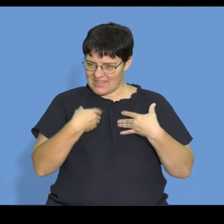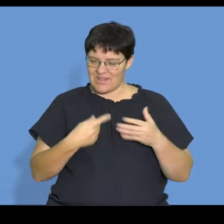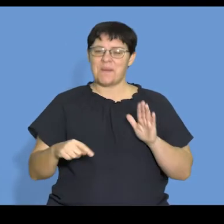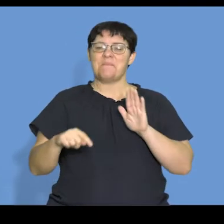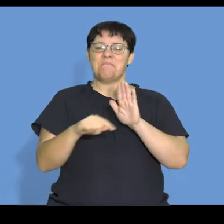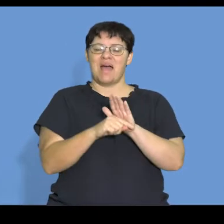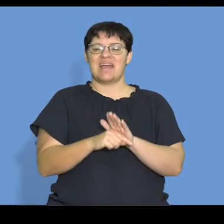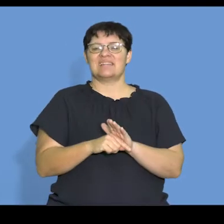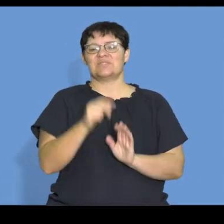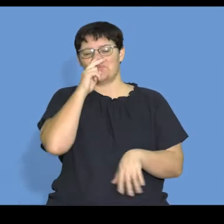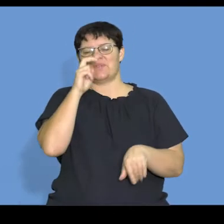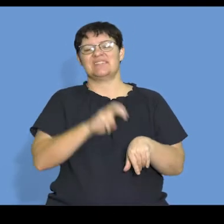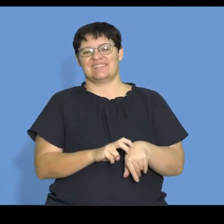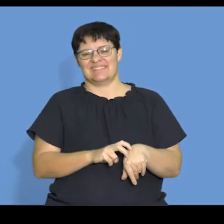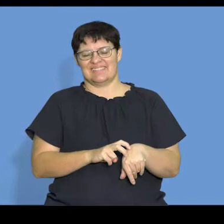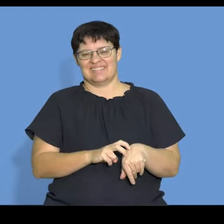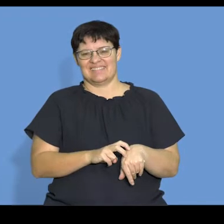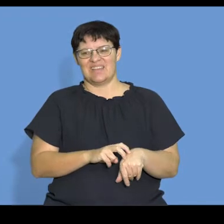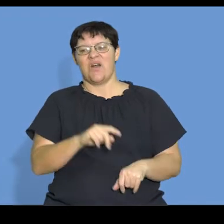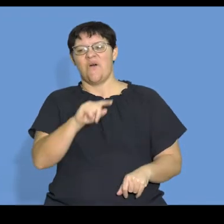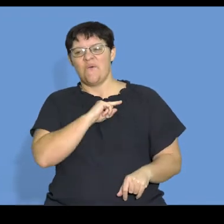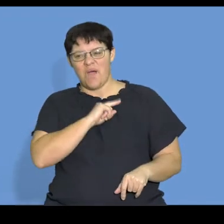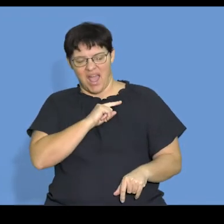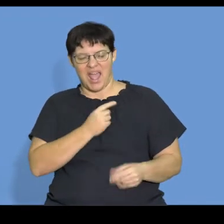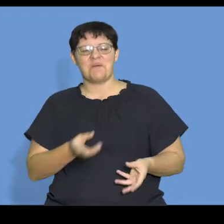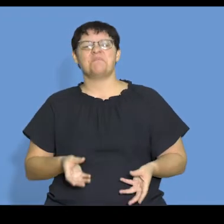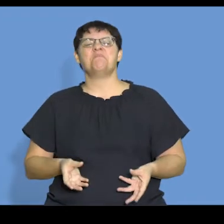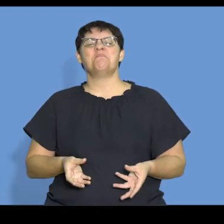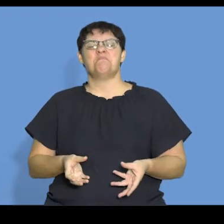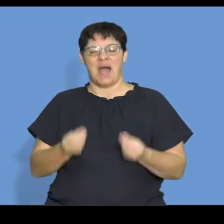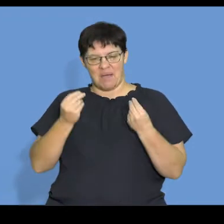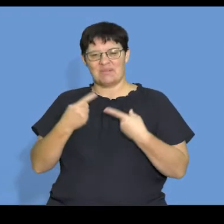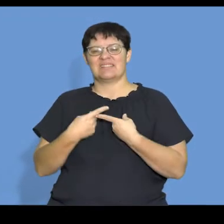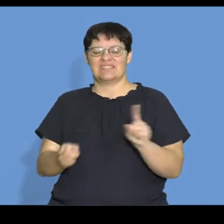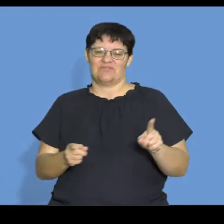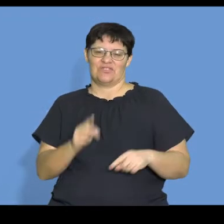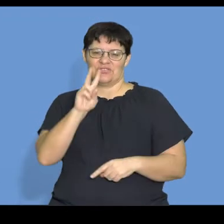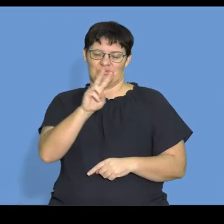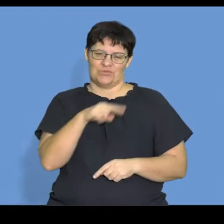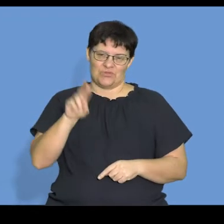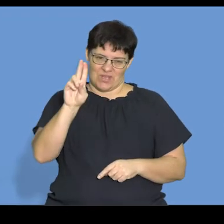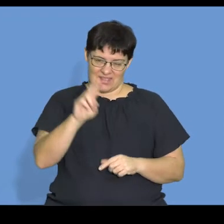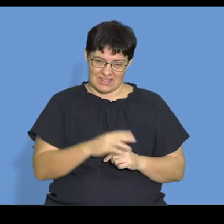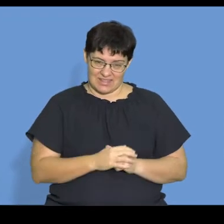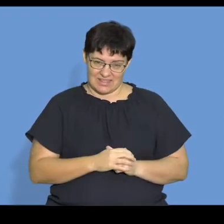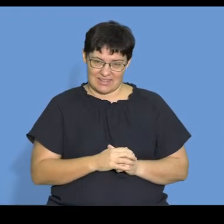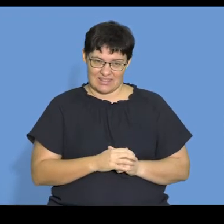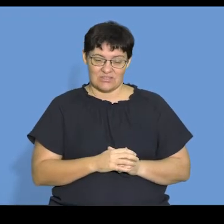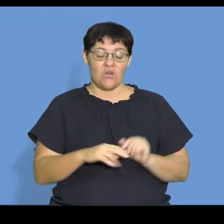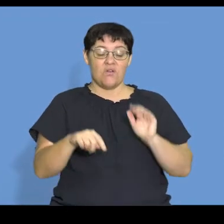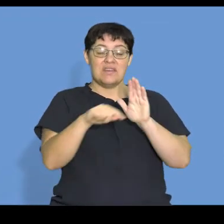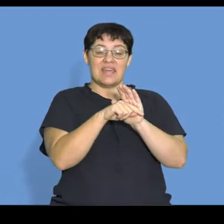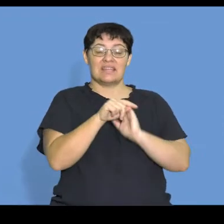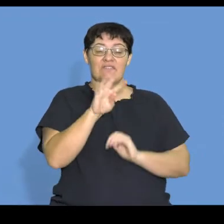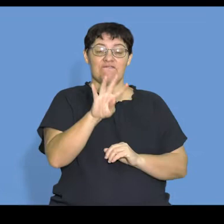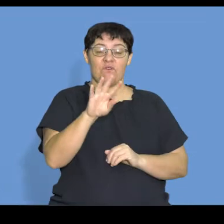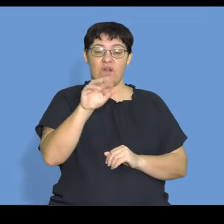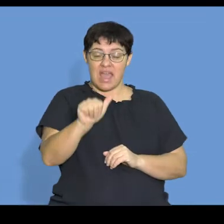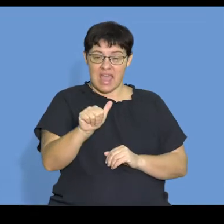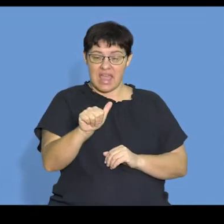we need in order for it to qualify as a difference of 2 squares. So -4a